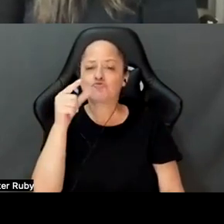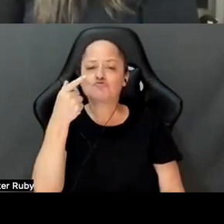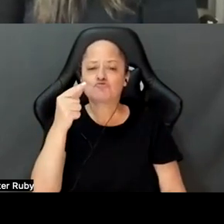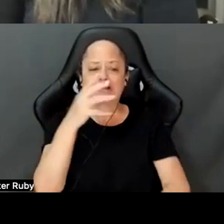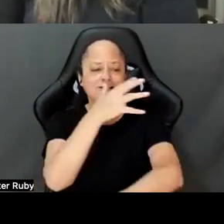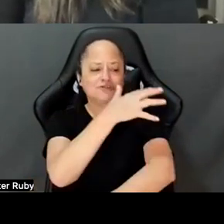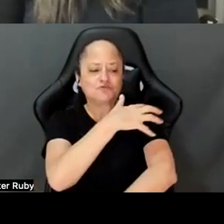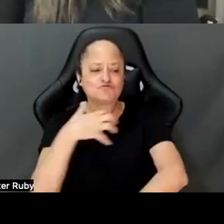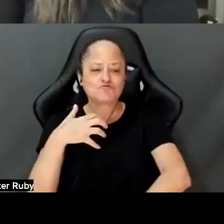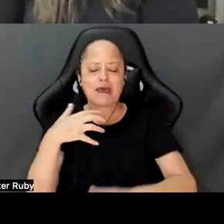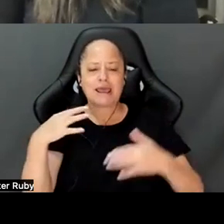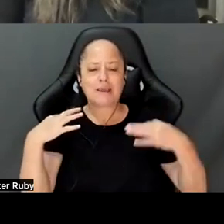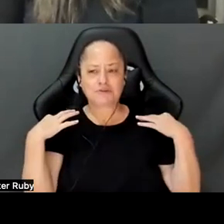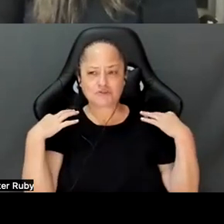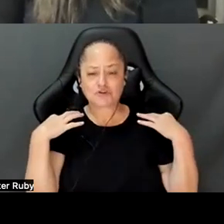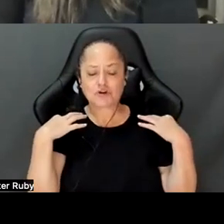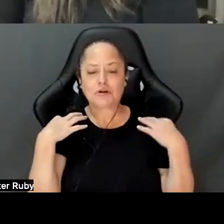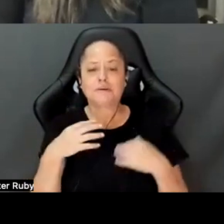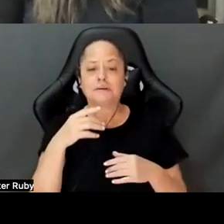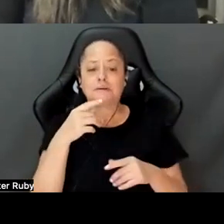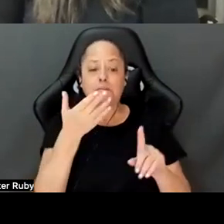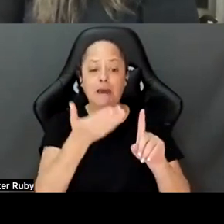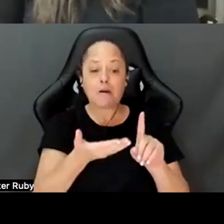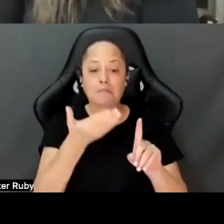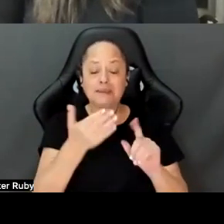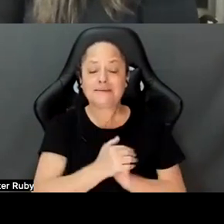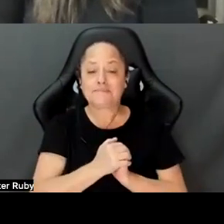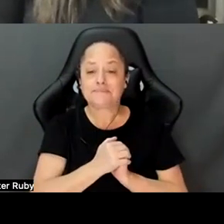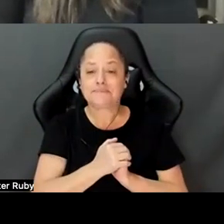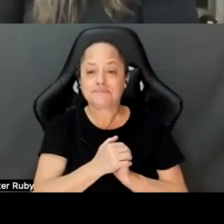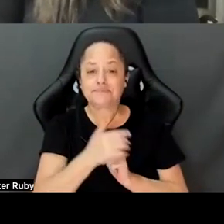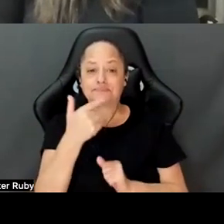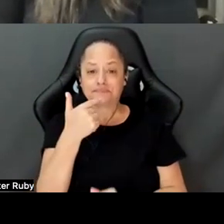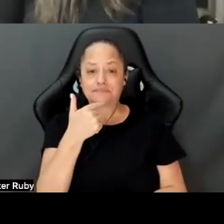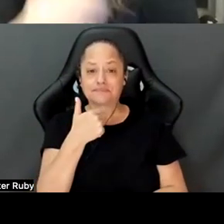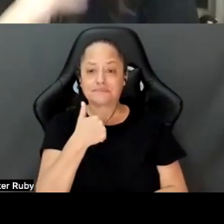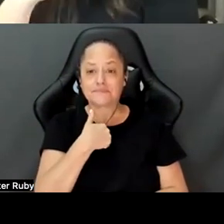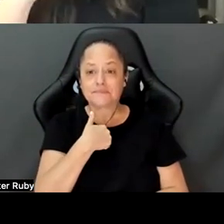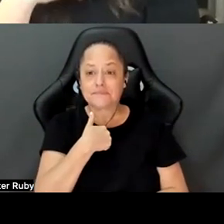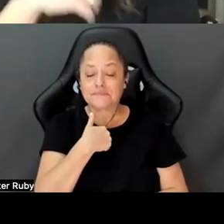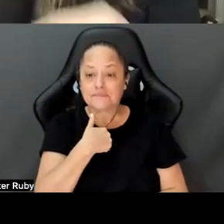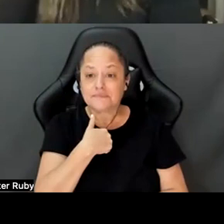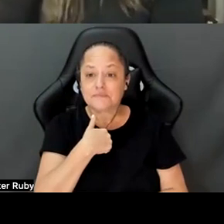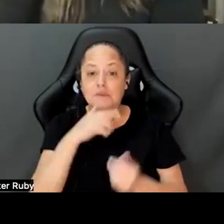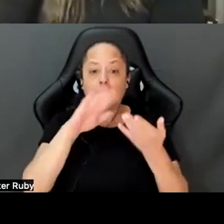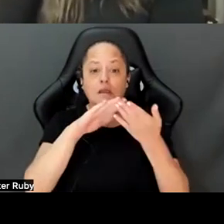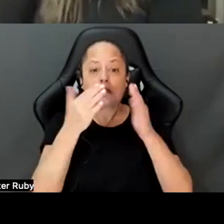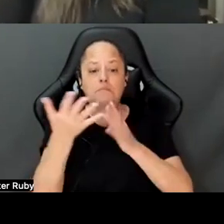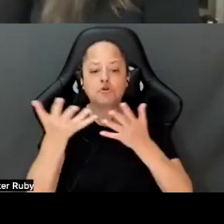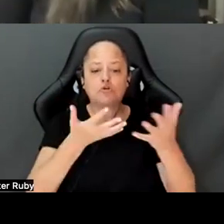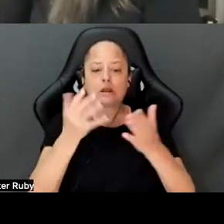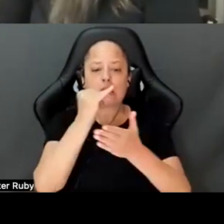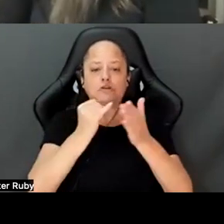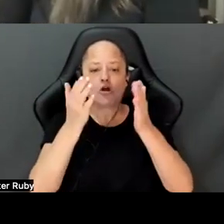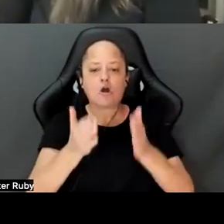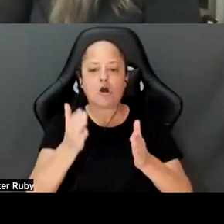striped sweater. And a bit about me, I am a community engaged artist.